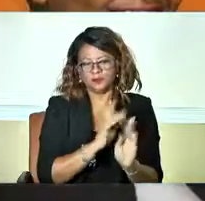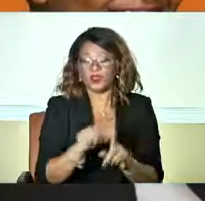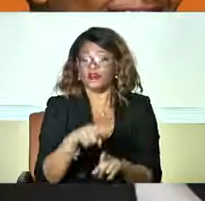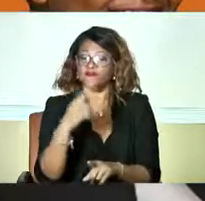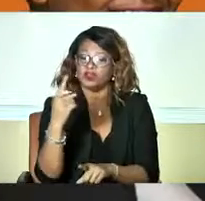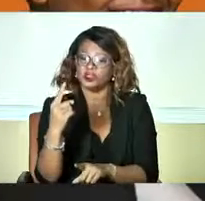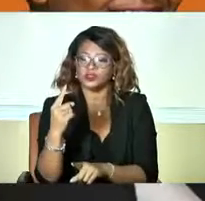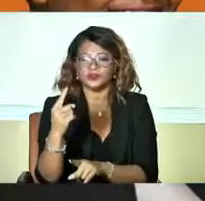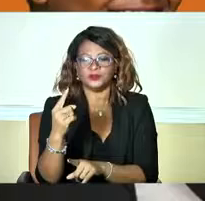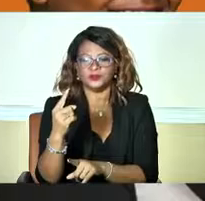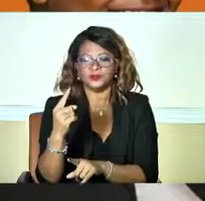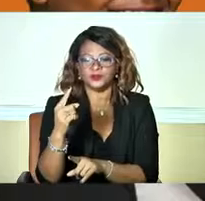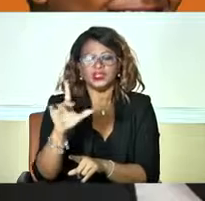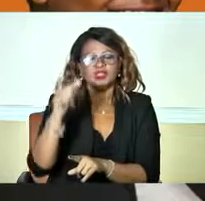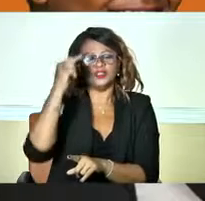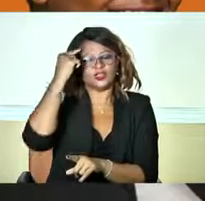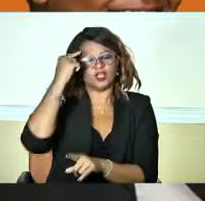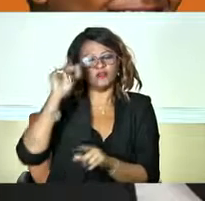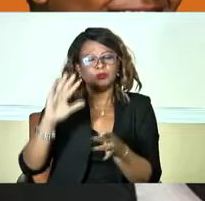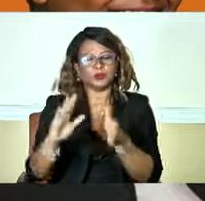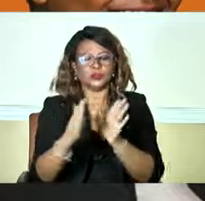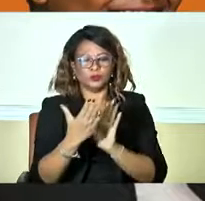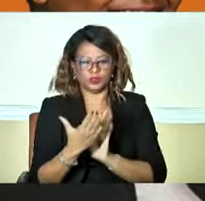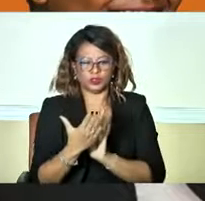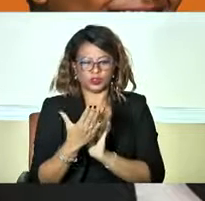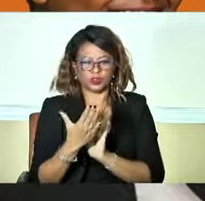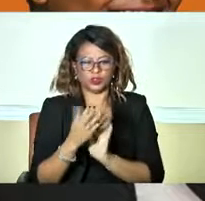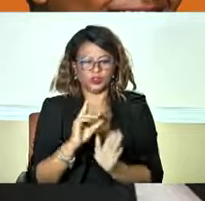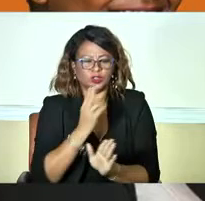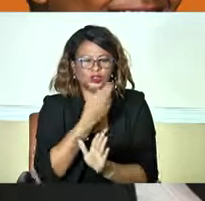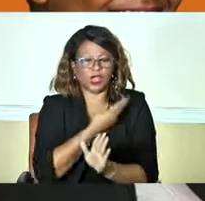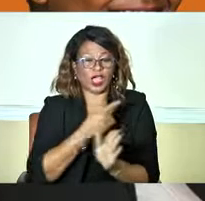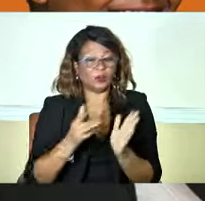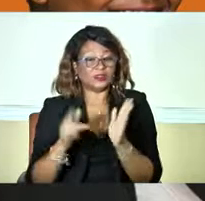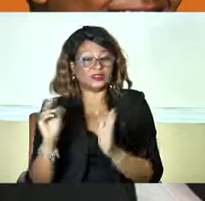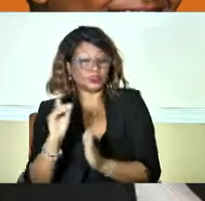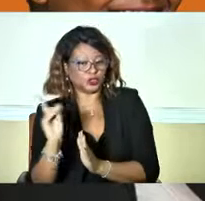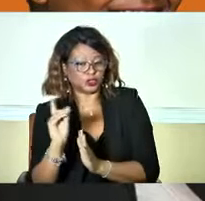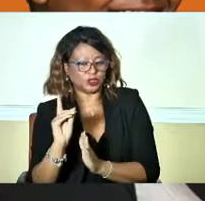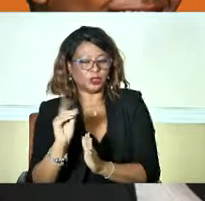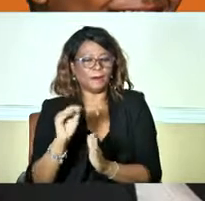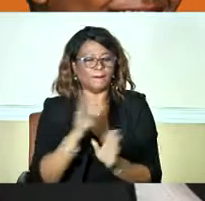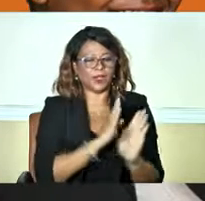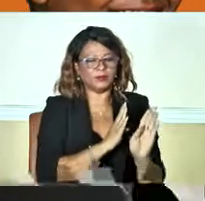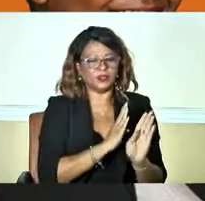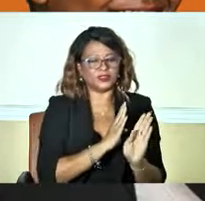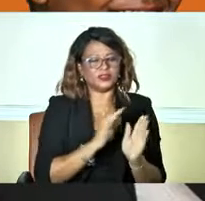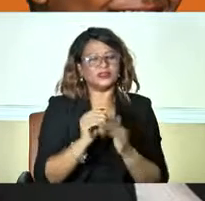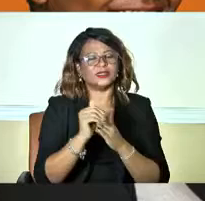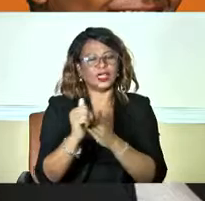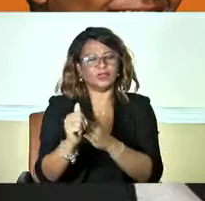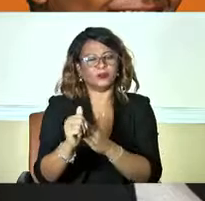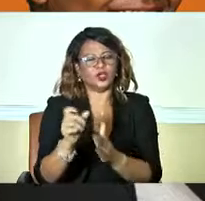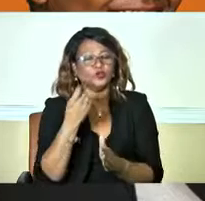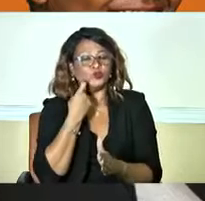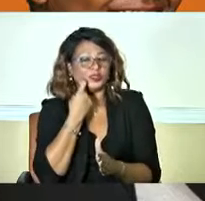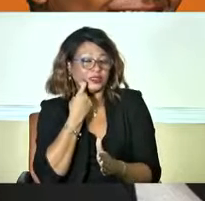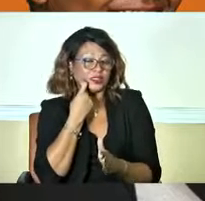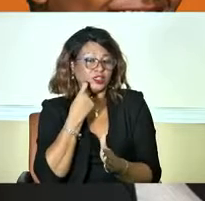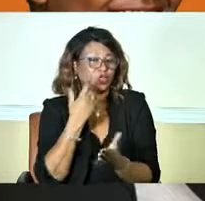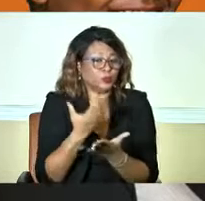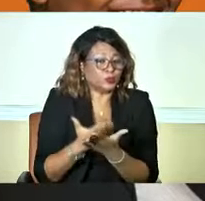First, the government's approach to our digital Bahamas is guided by the recently